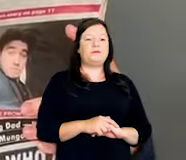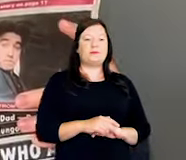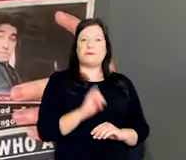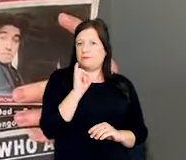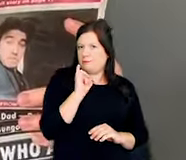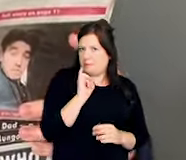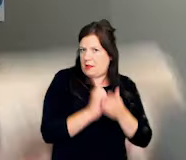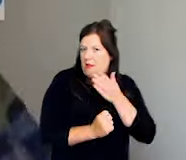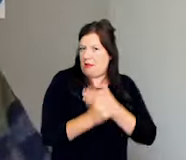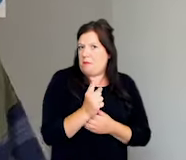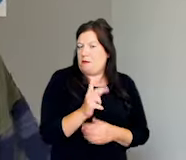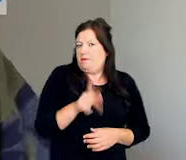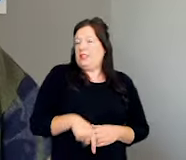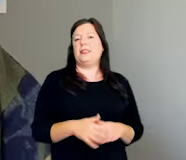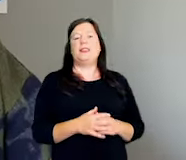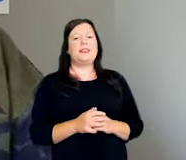Goodness me!